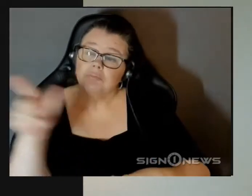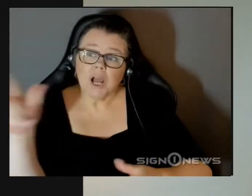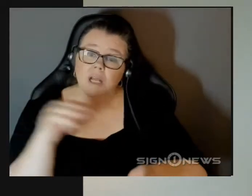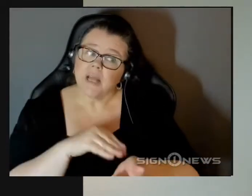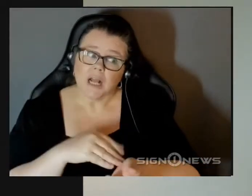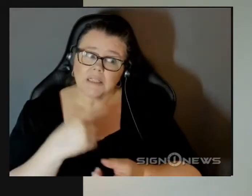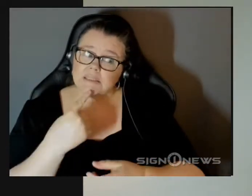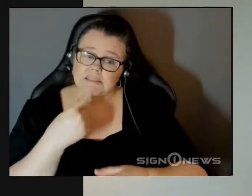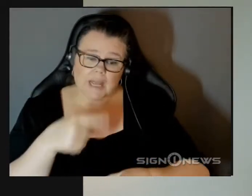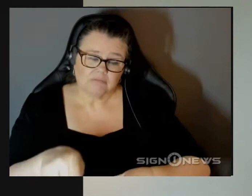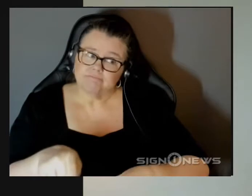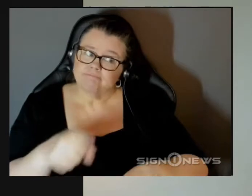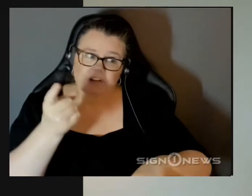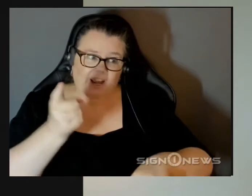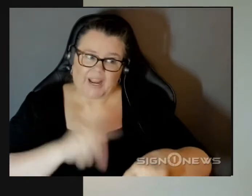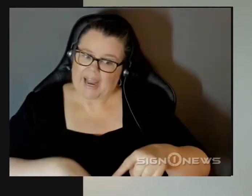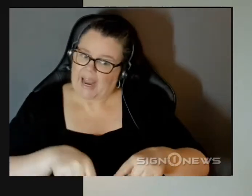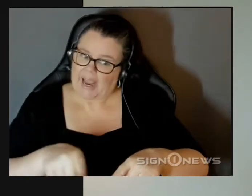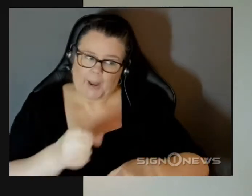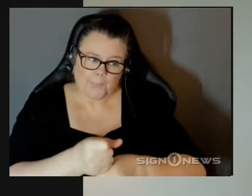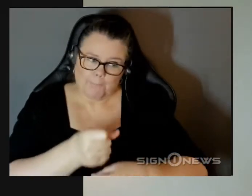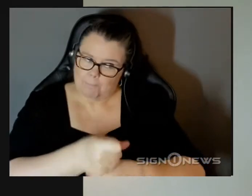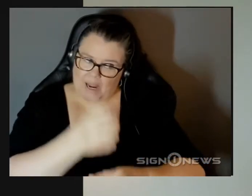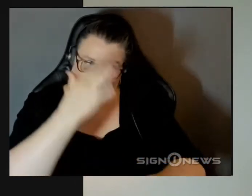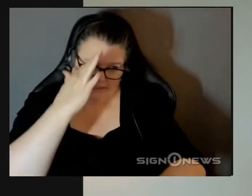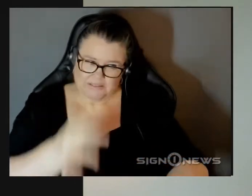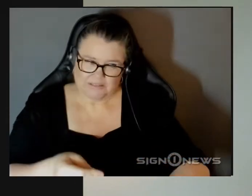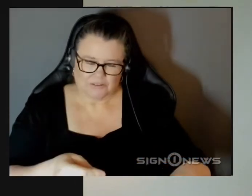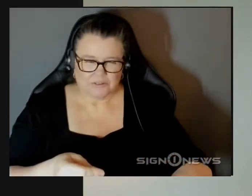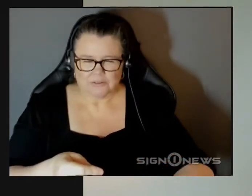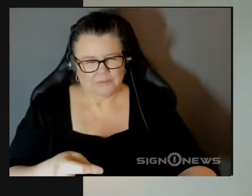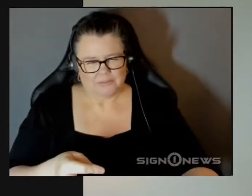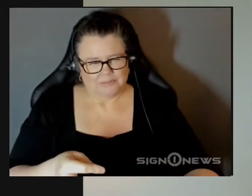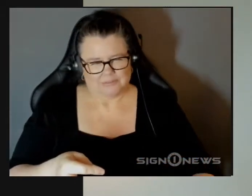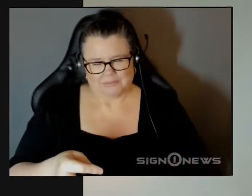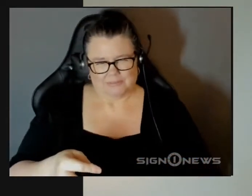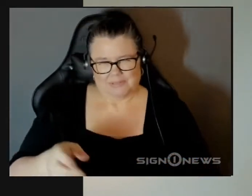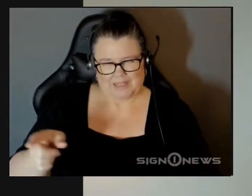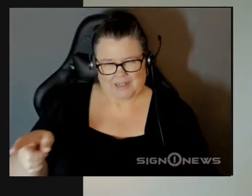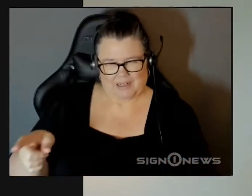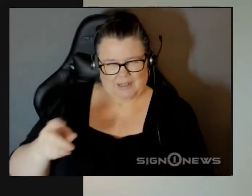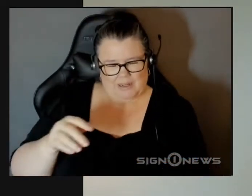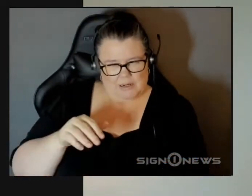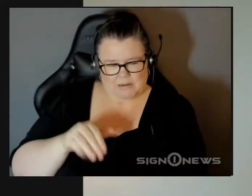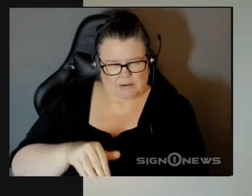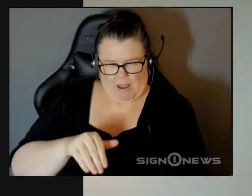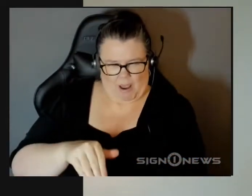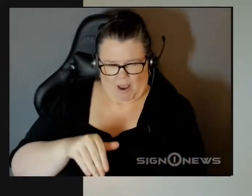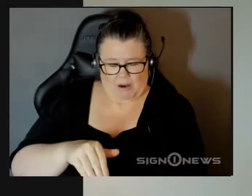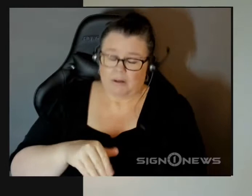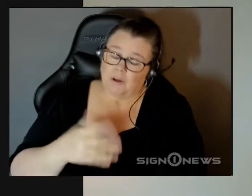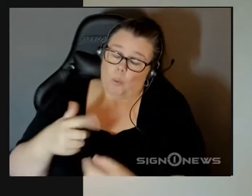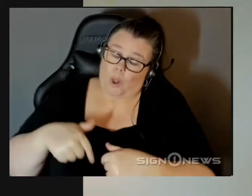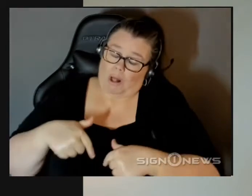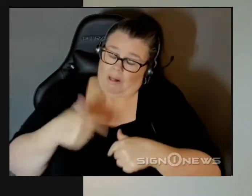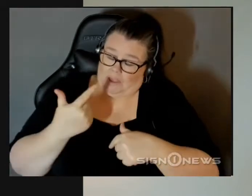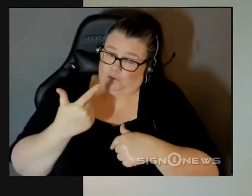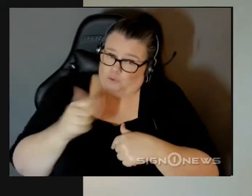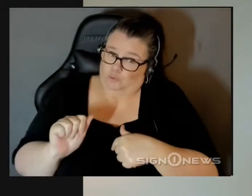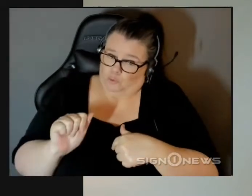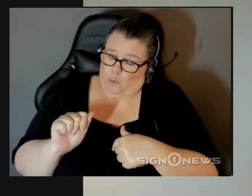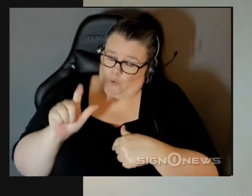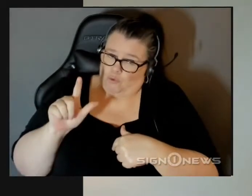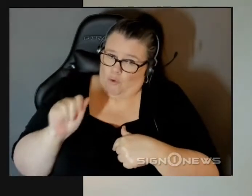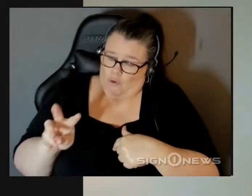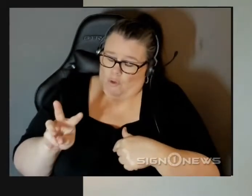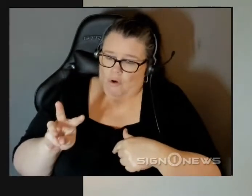system in and of themselves isn't the mechanism by which, at least in Georgia, a person is declared to